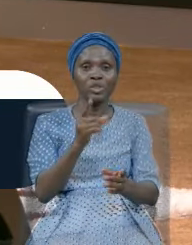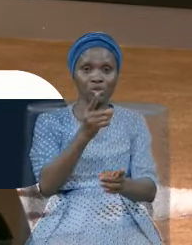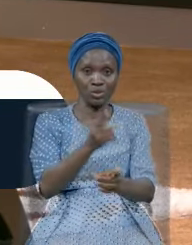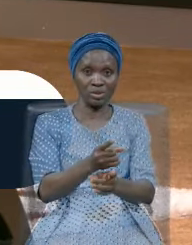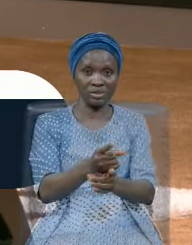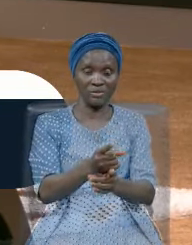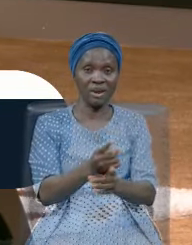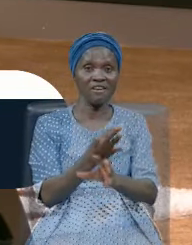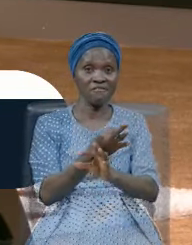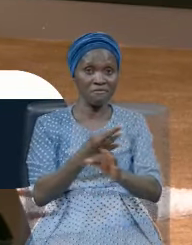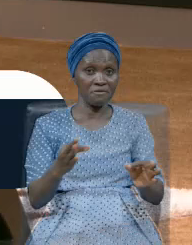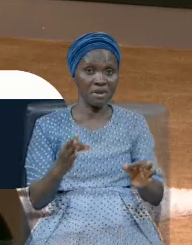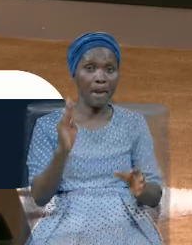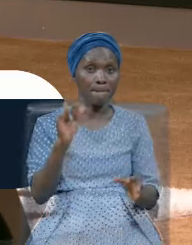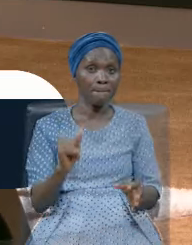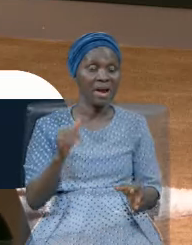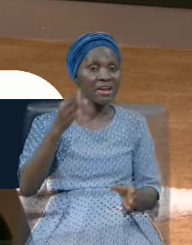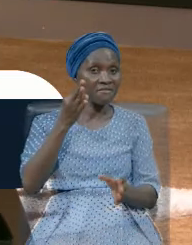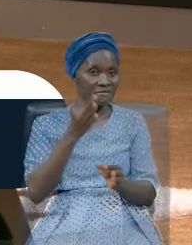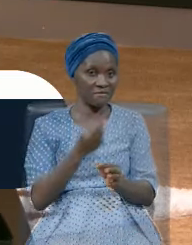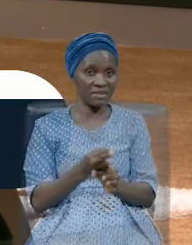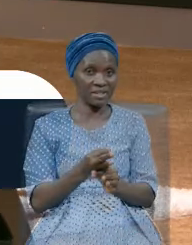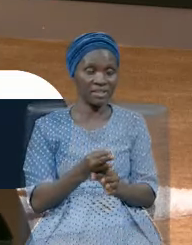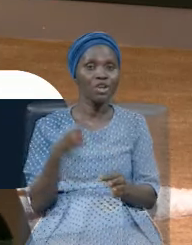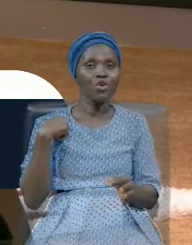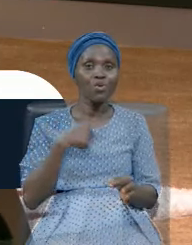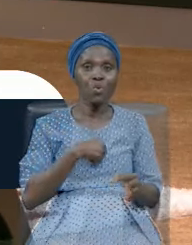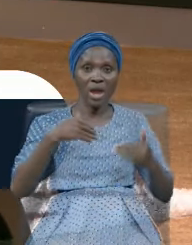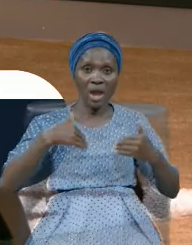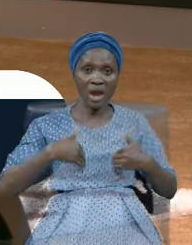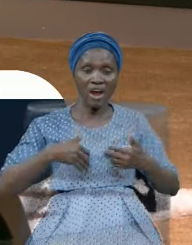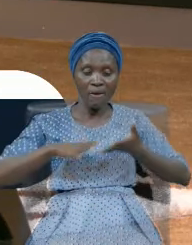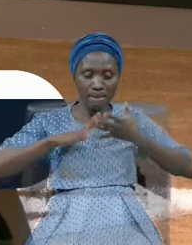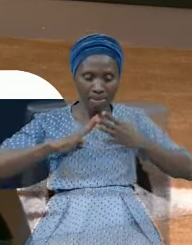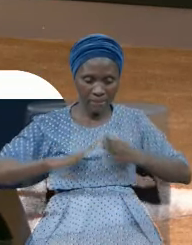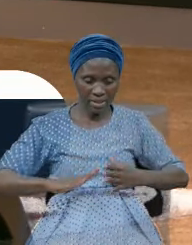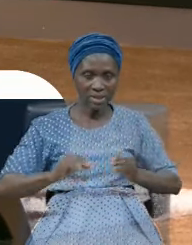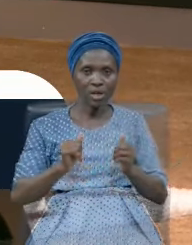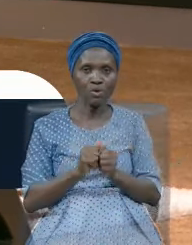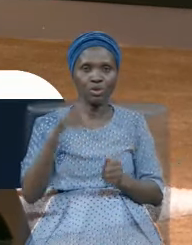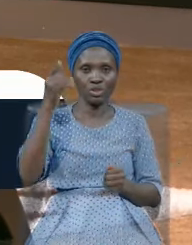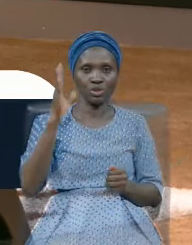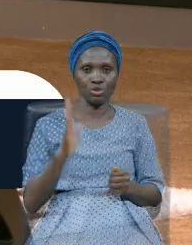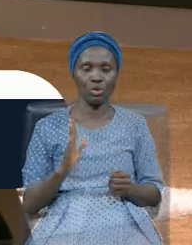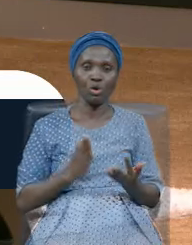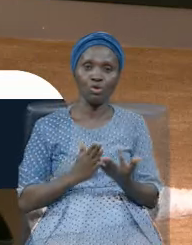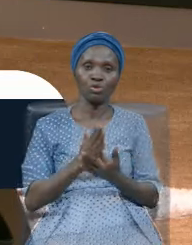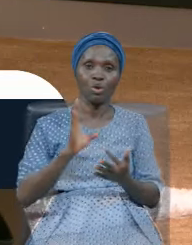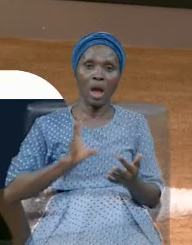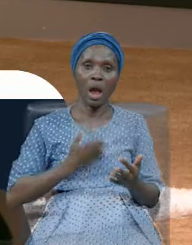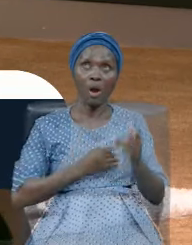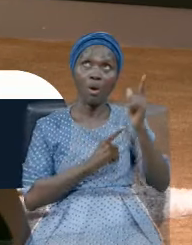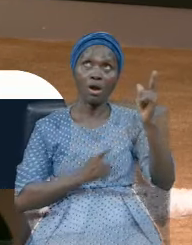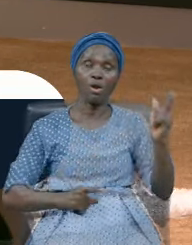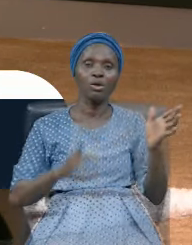faith, we have peace with God through our Lord